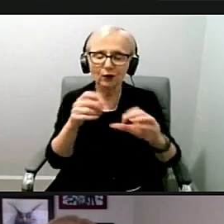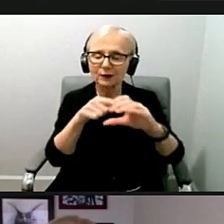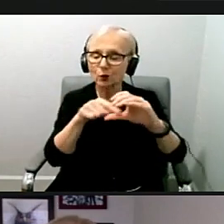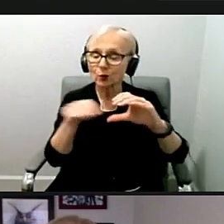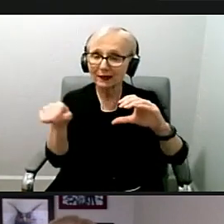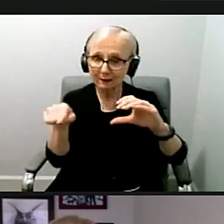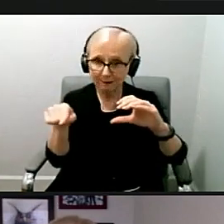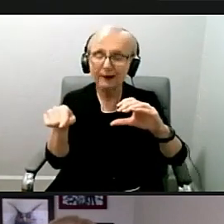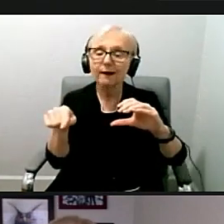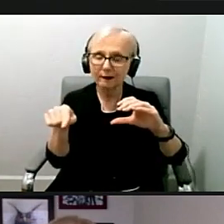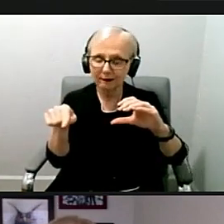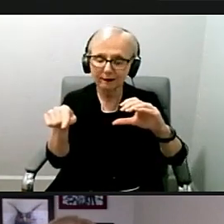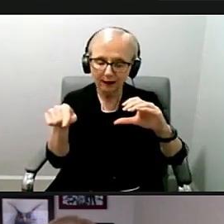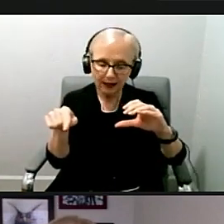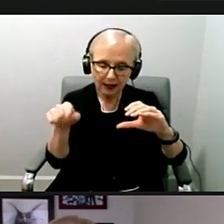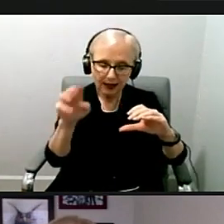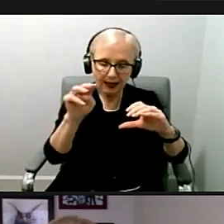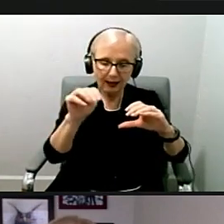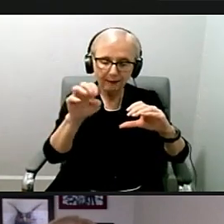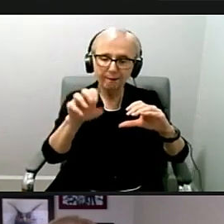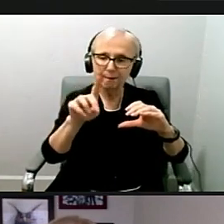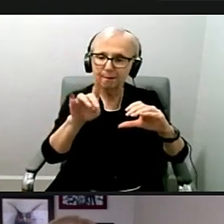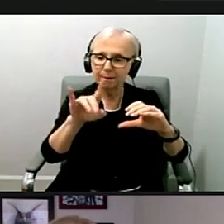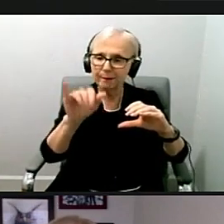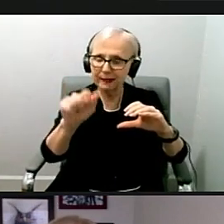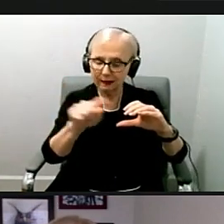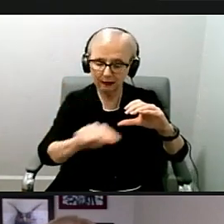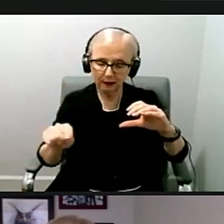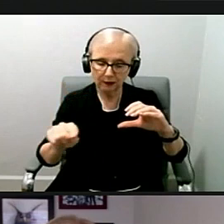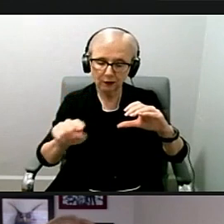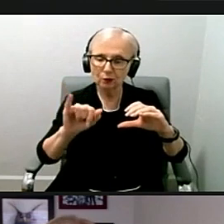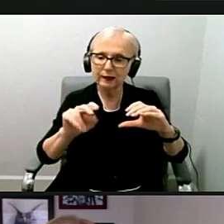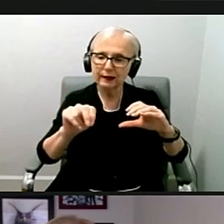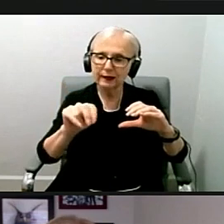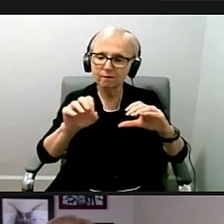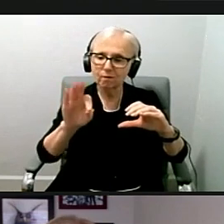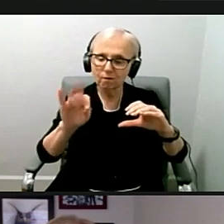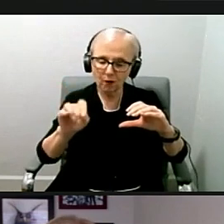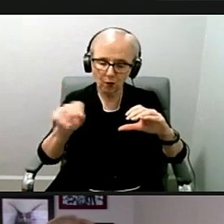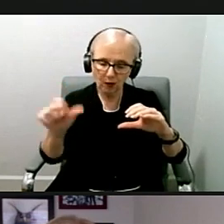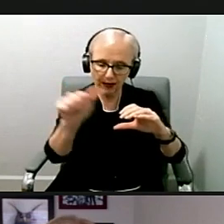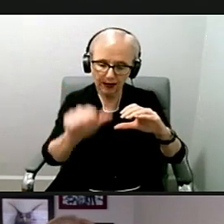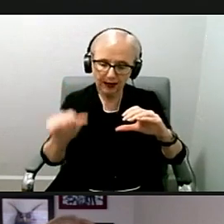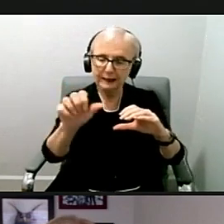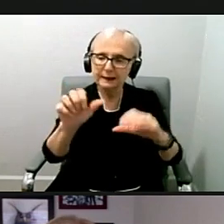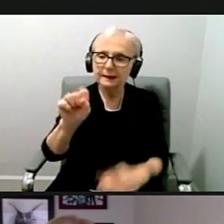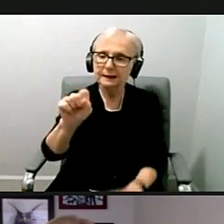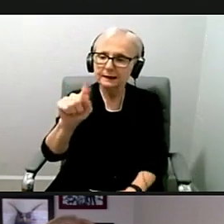media_info@state.co.us, and we'll get back to you as soon as possible. Thanks a bunch. Have a good afternoon.